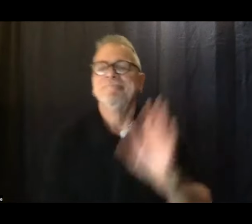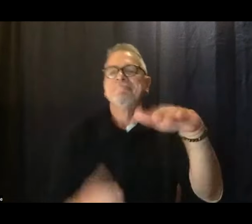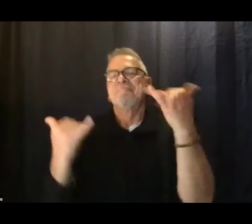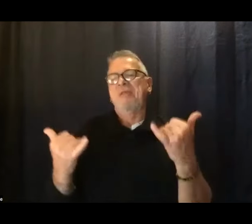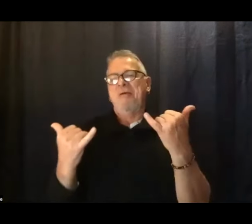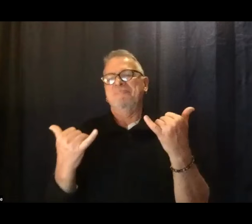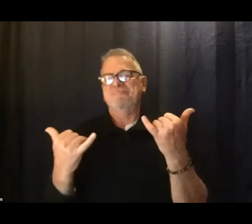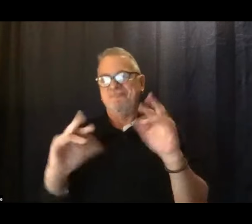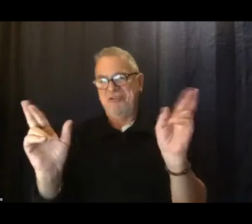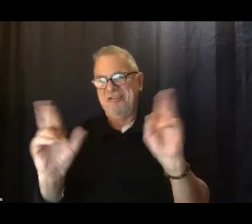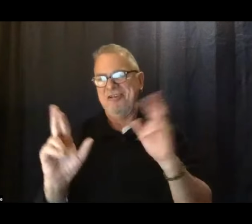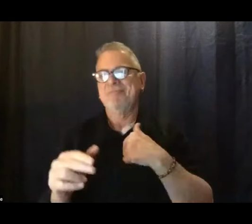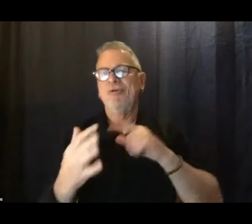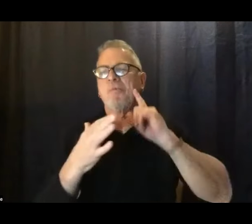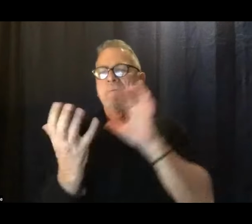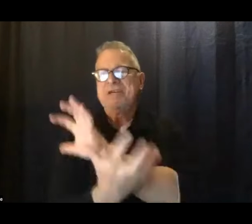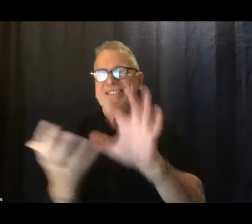So that's the up category.